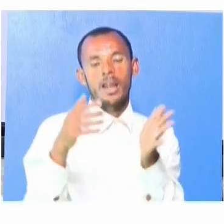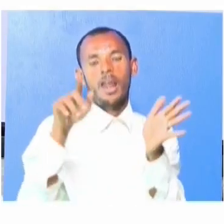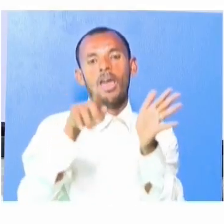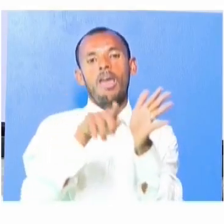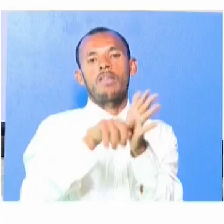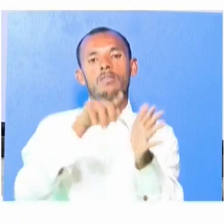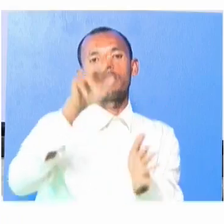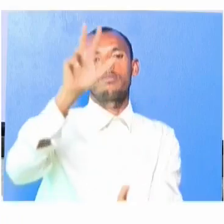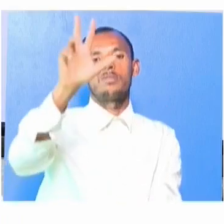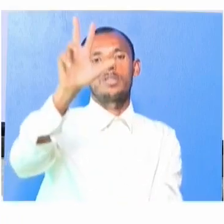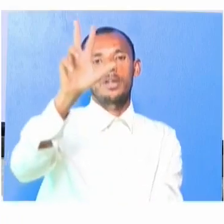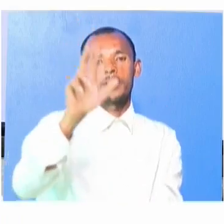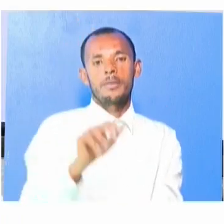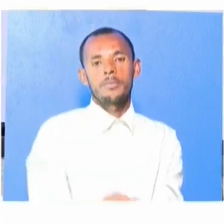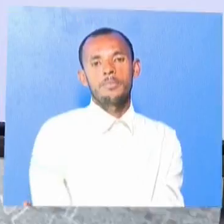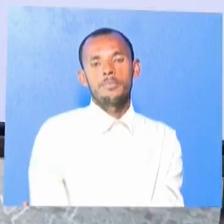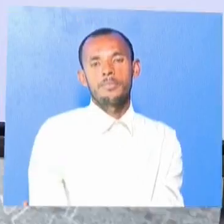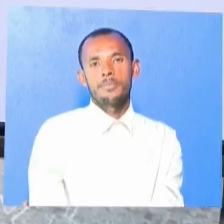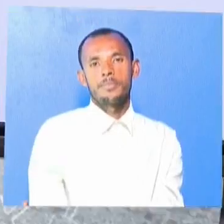3.